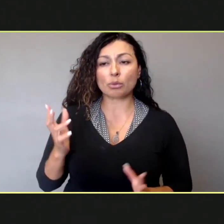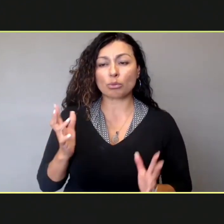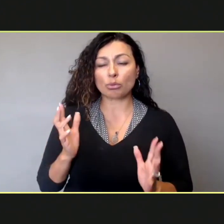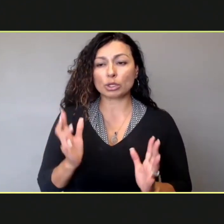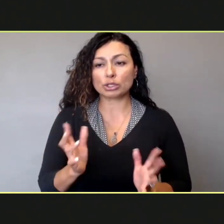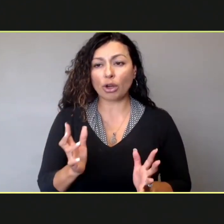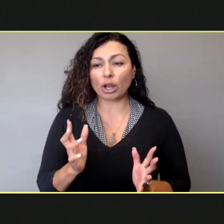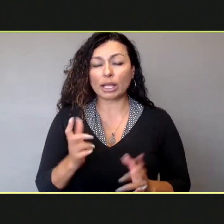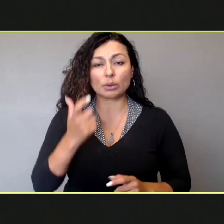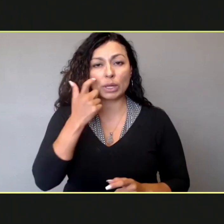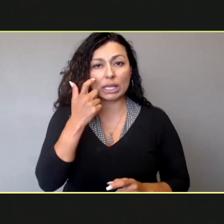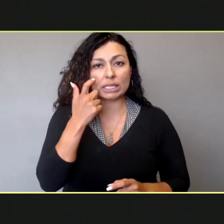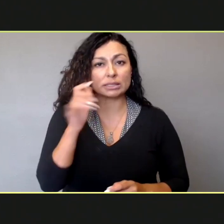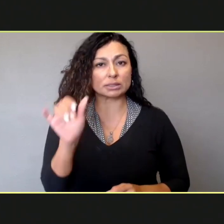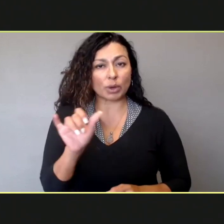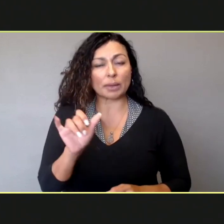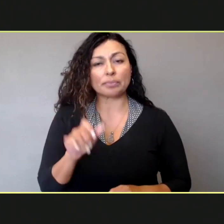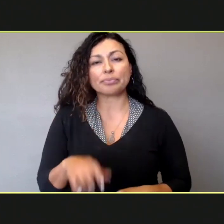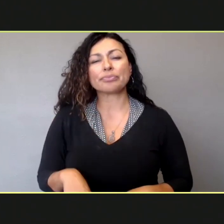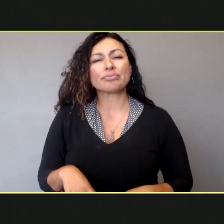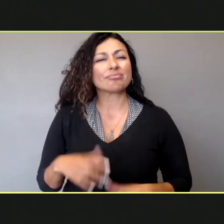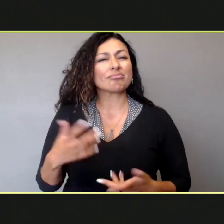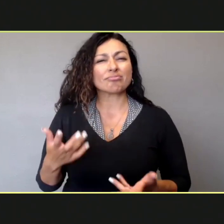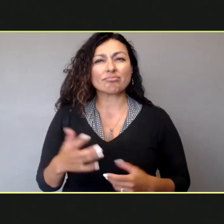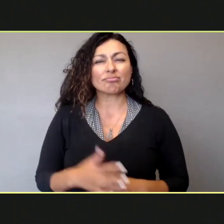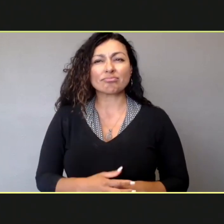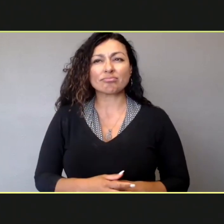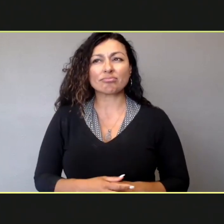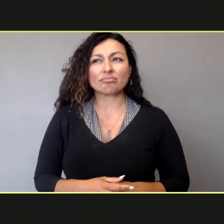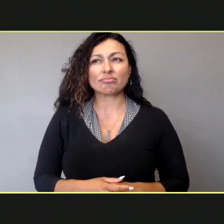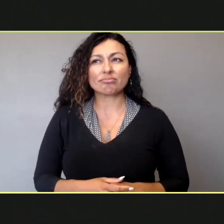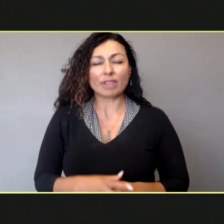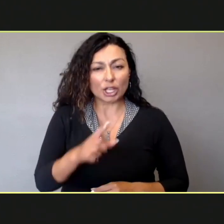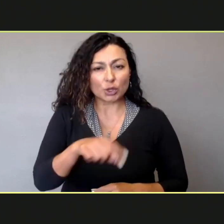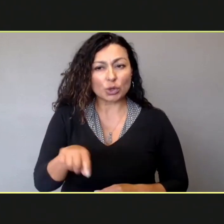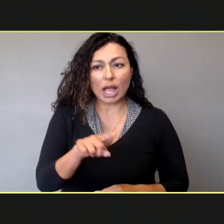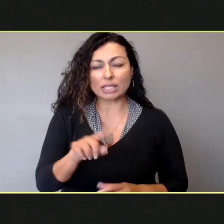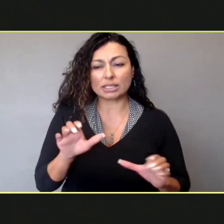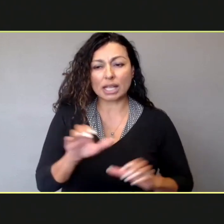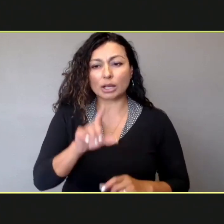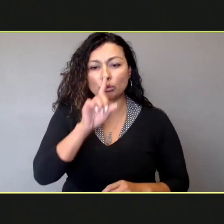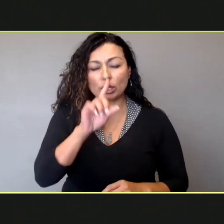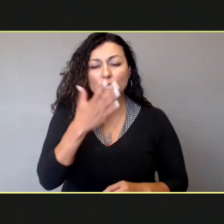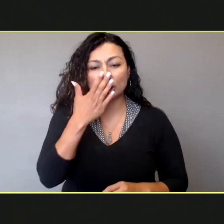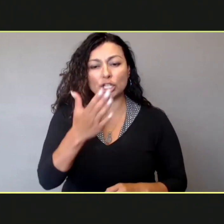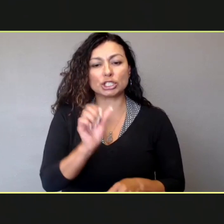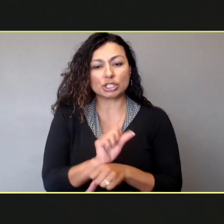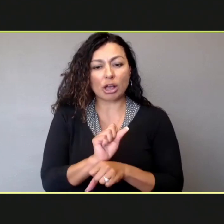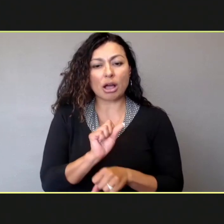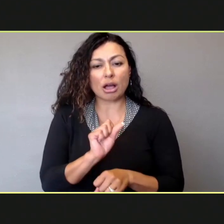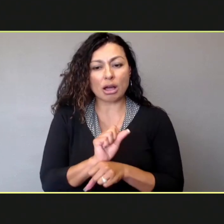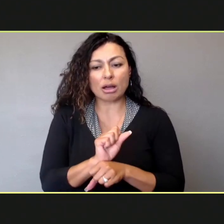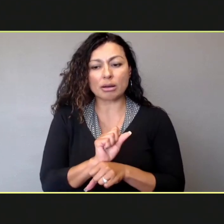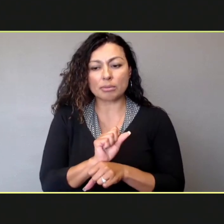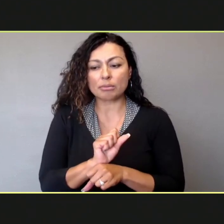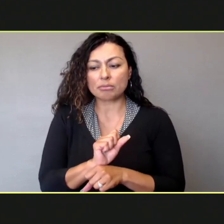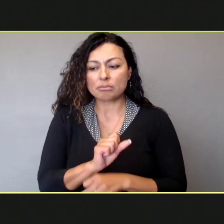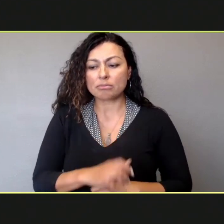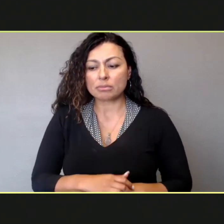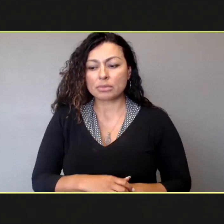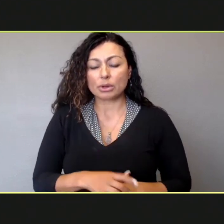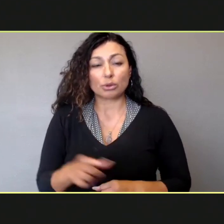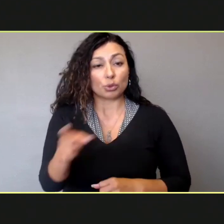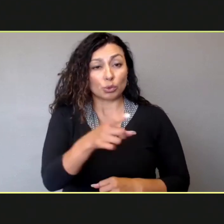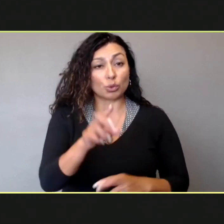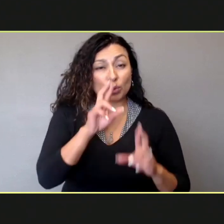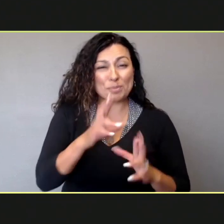talking recently as well about just the fact that you guys have done such a great job. You reporters